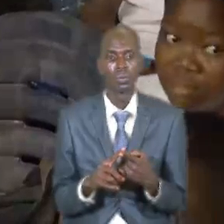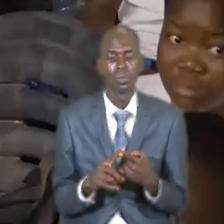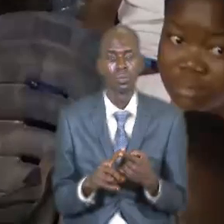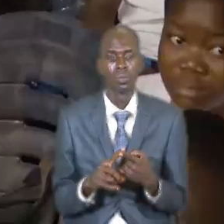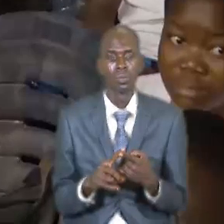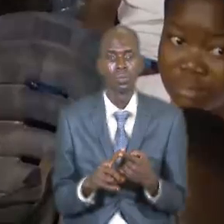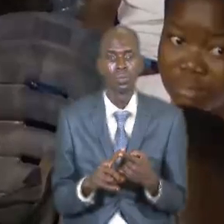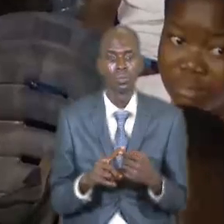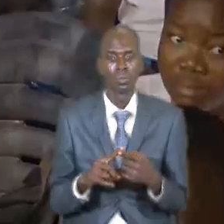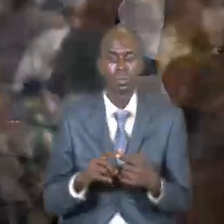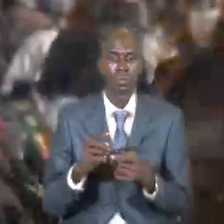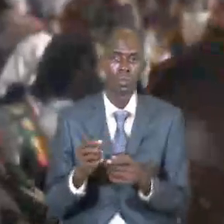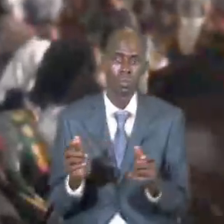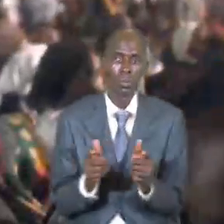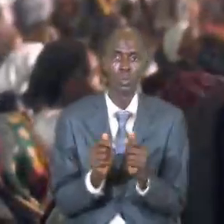the incurable.